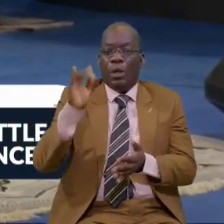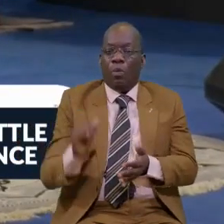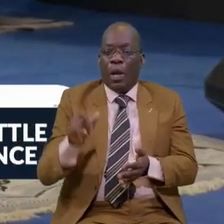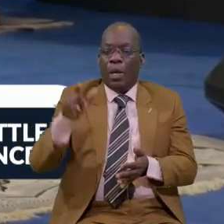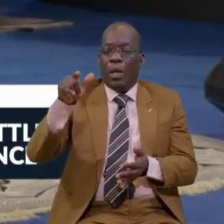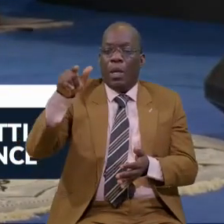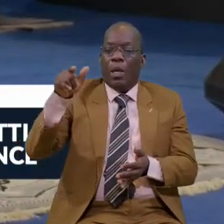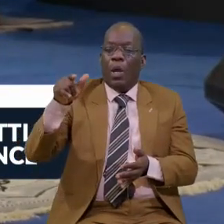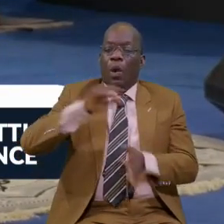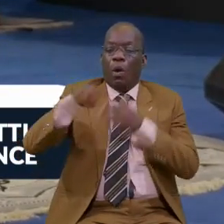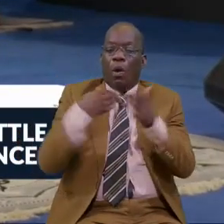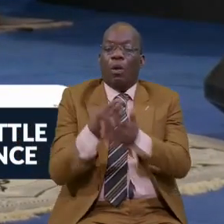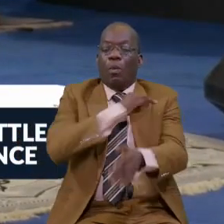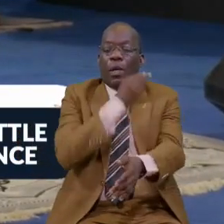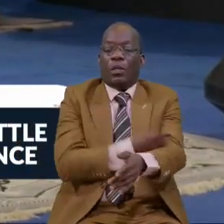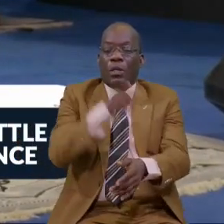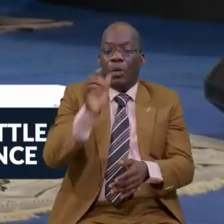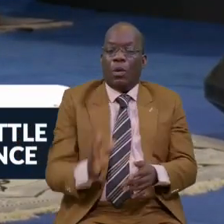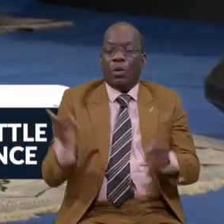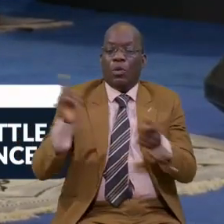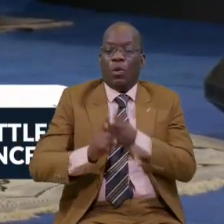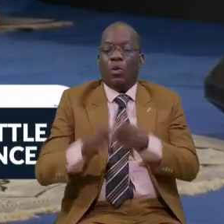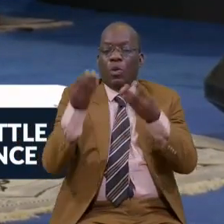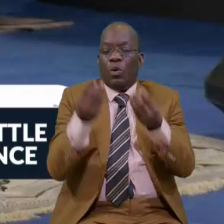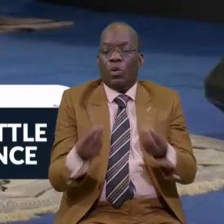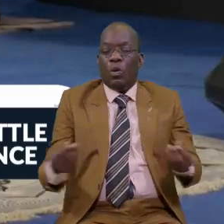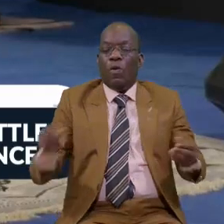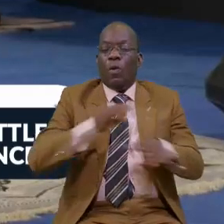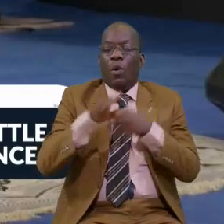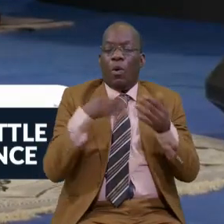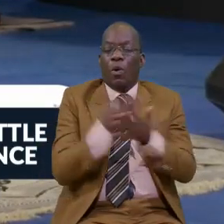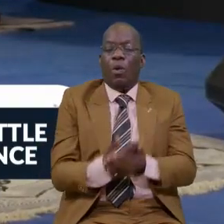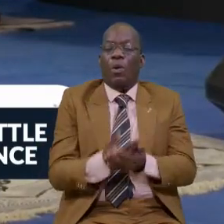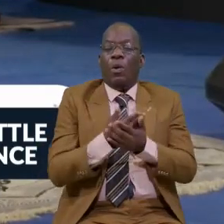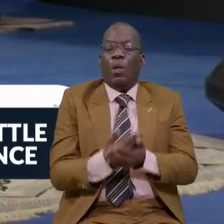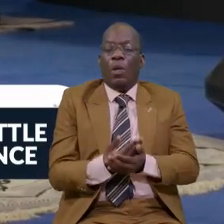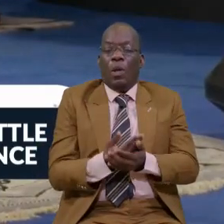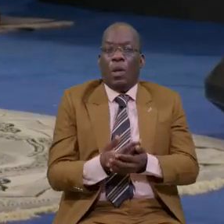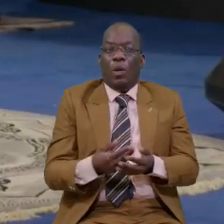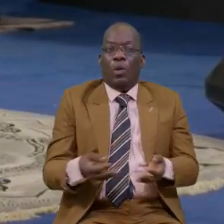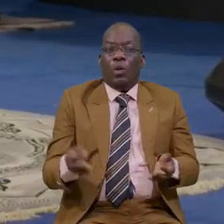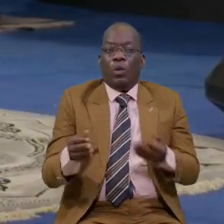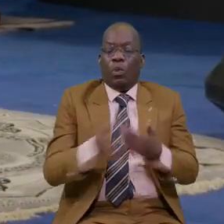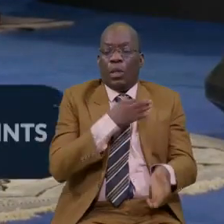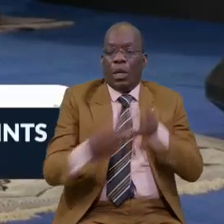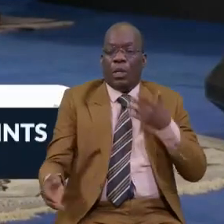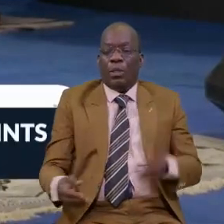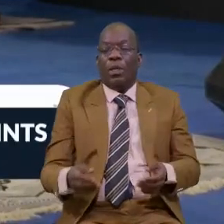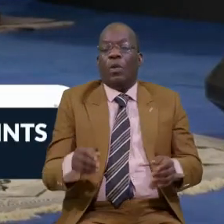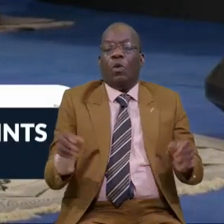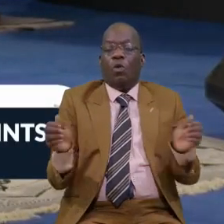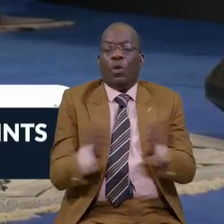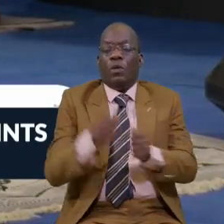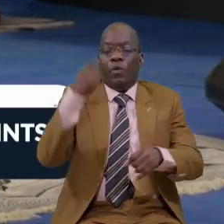settle all matters with final sentence. Look at number two. Number two is Jesus,